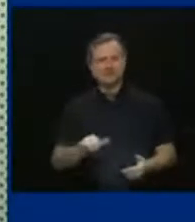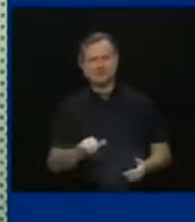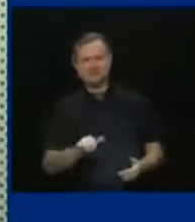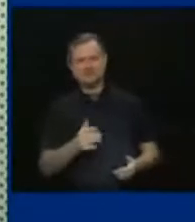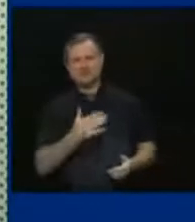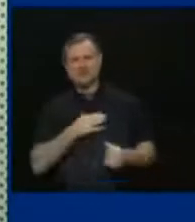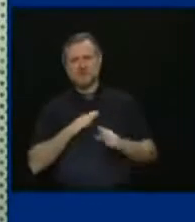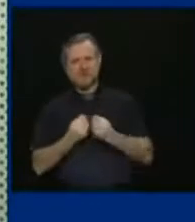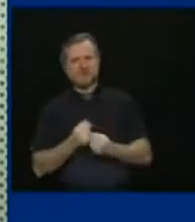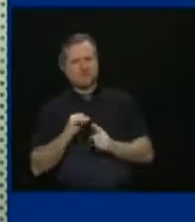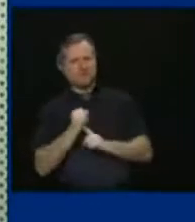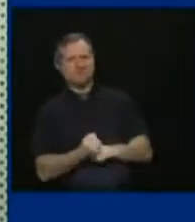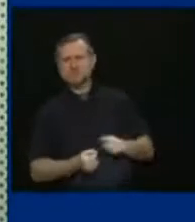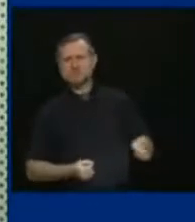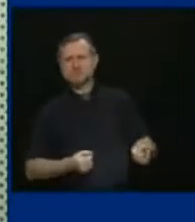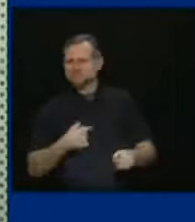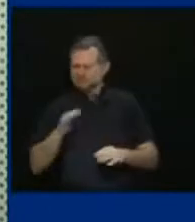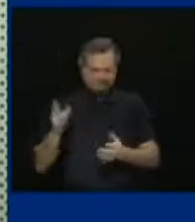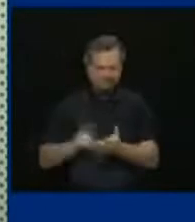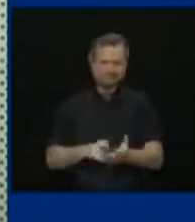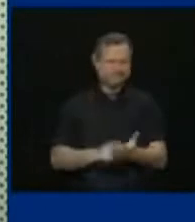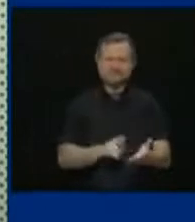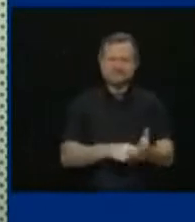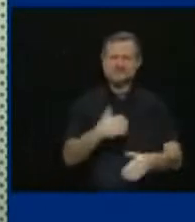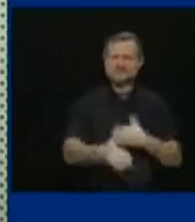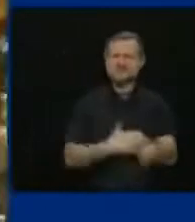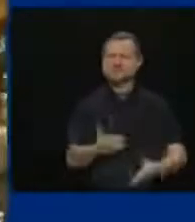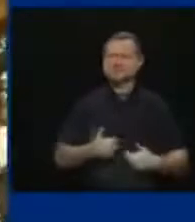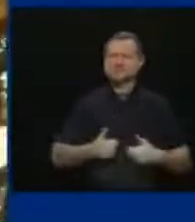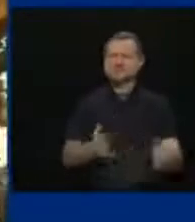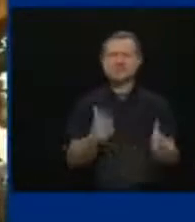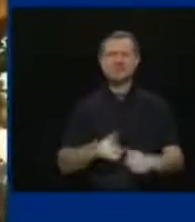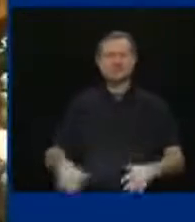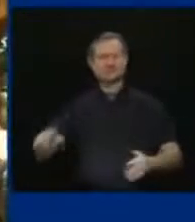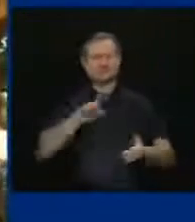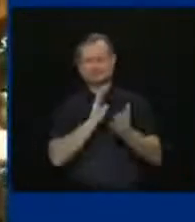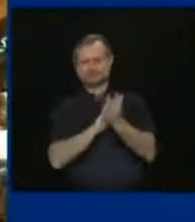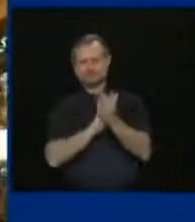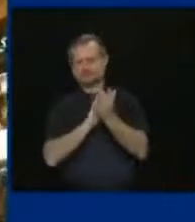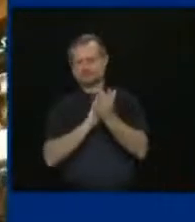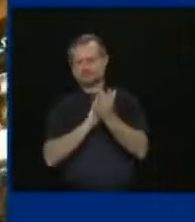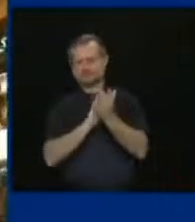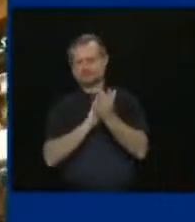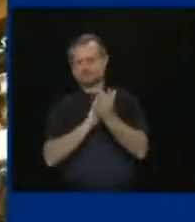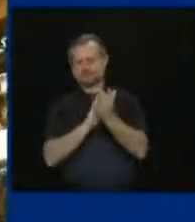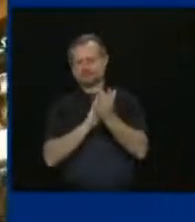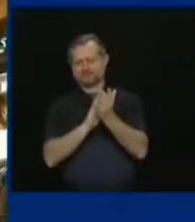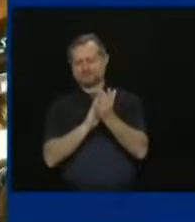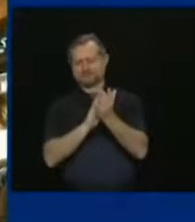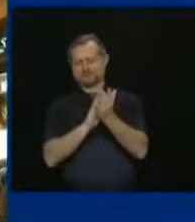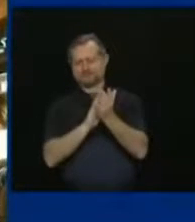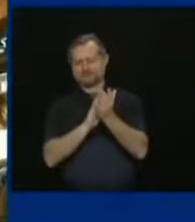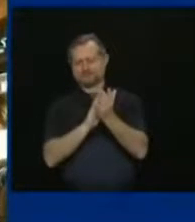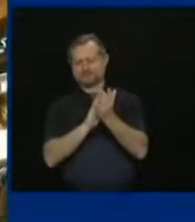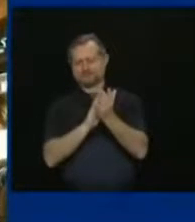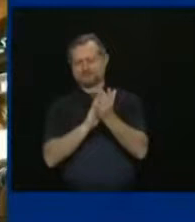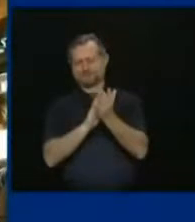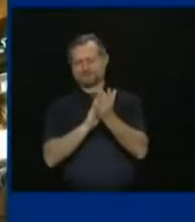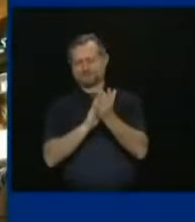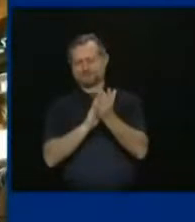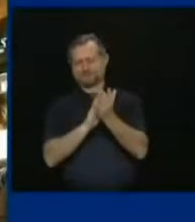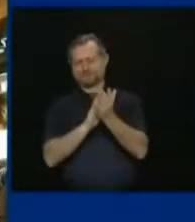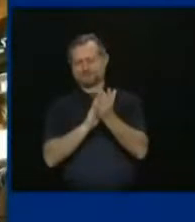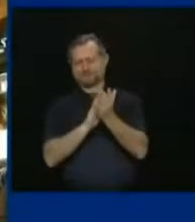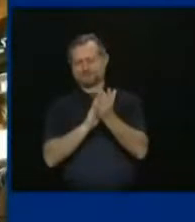And so you think about the fact that right now. Look at them clapping. I love this. We're so happy you don't bother going through